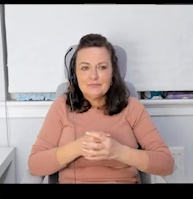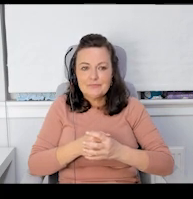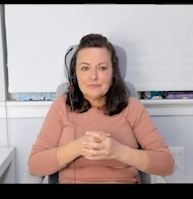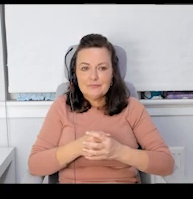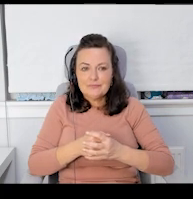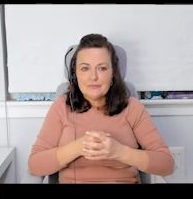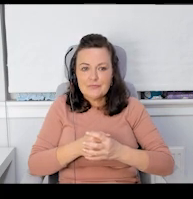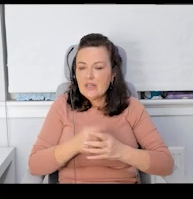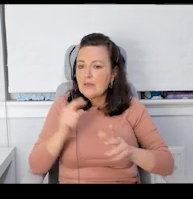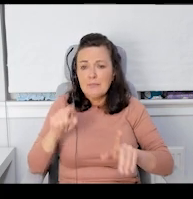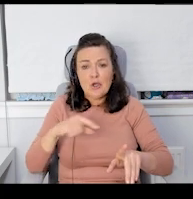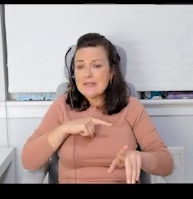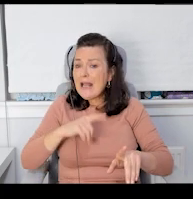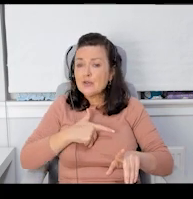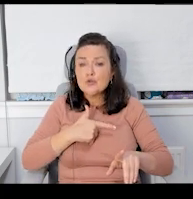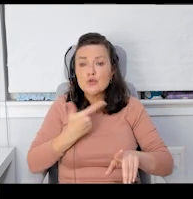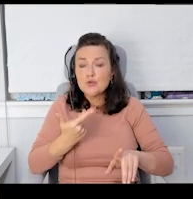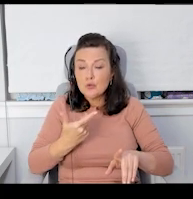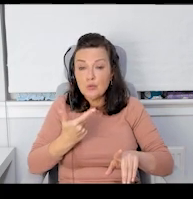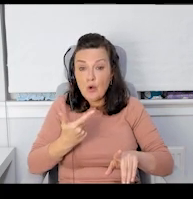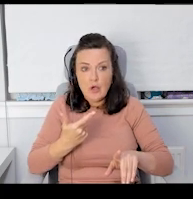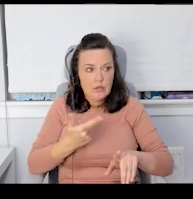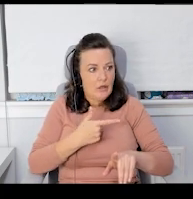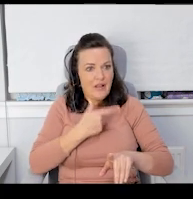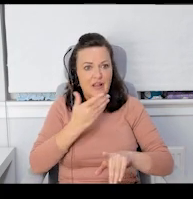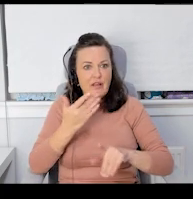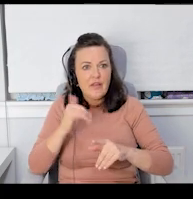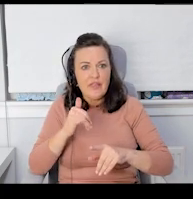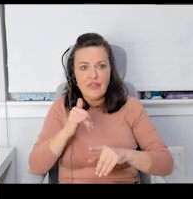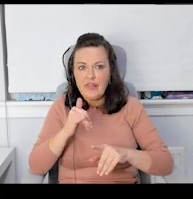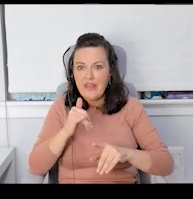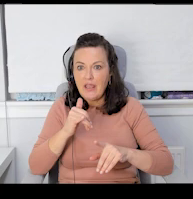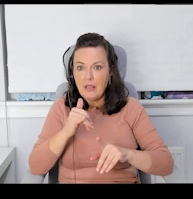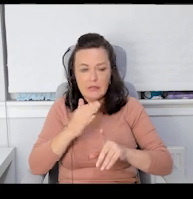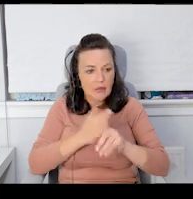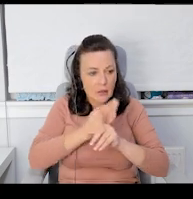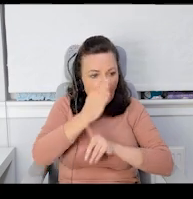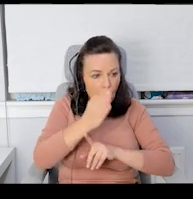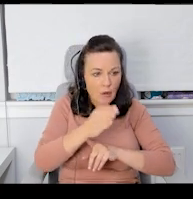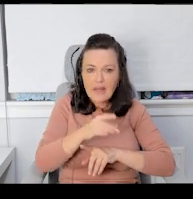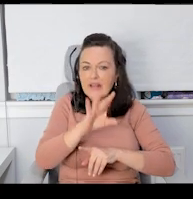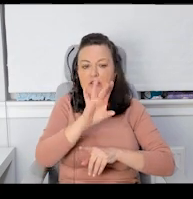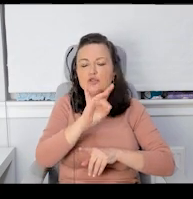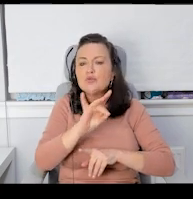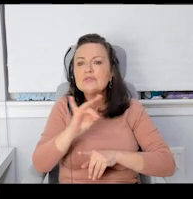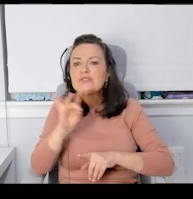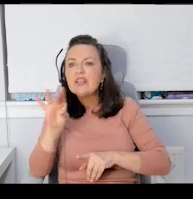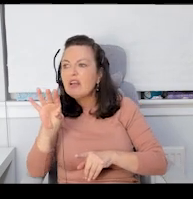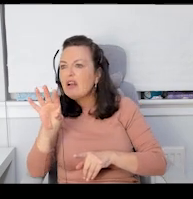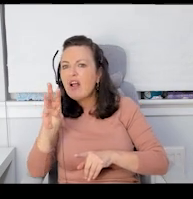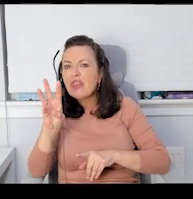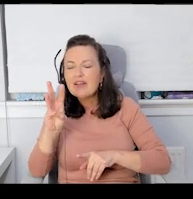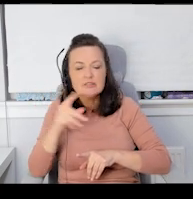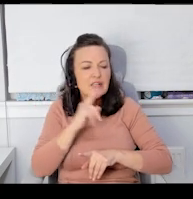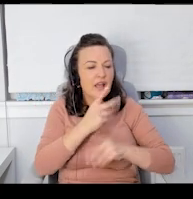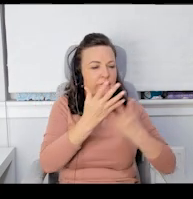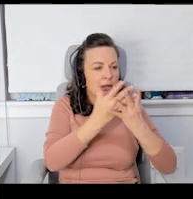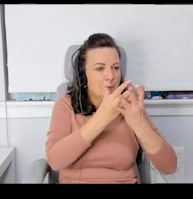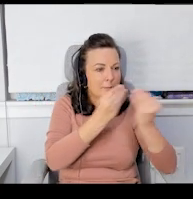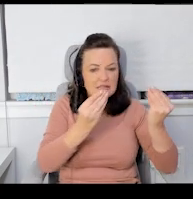to they're not going to hit two doubles, for instance, and miss more than four out of the six of their periods. So